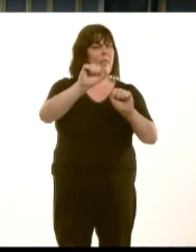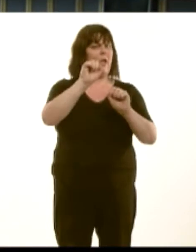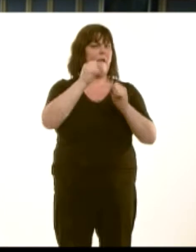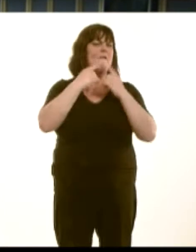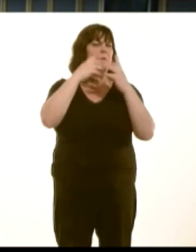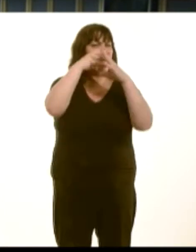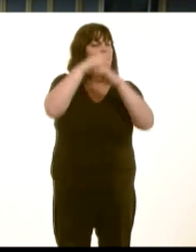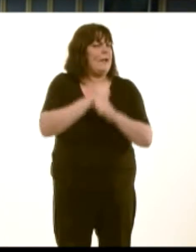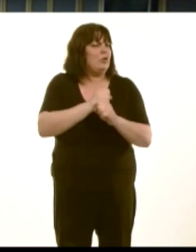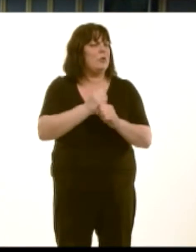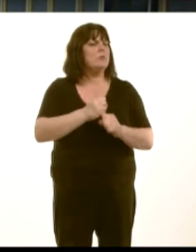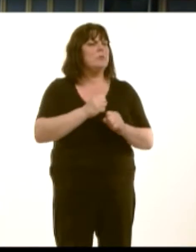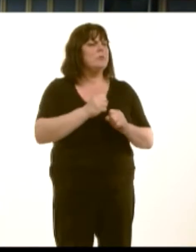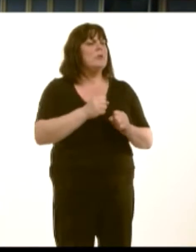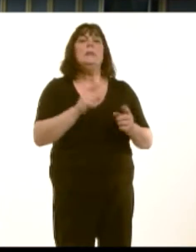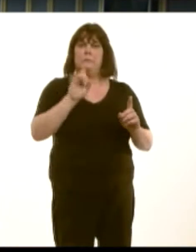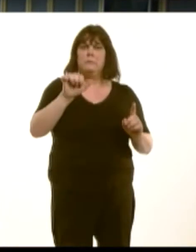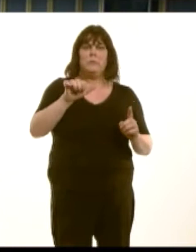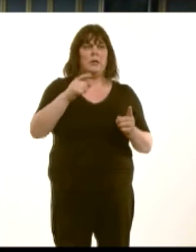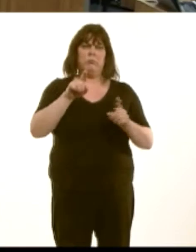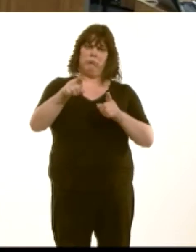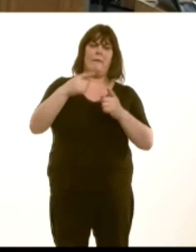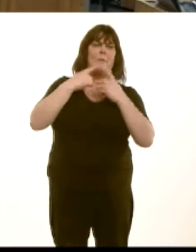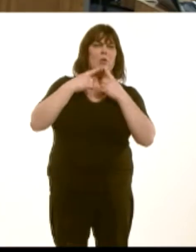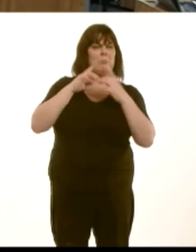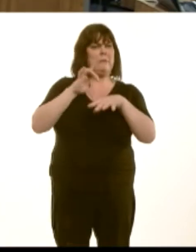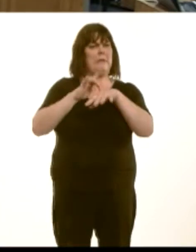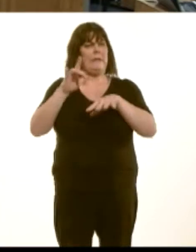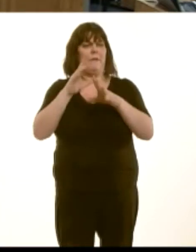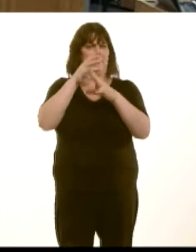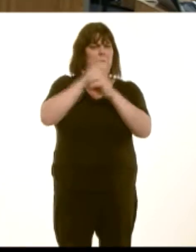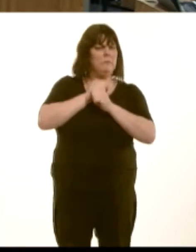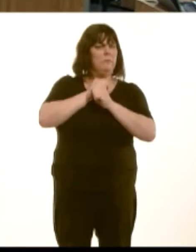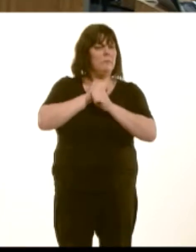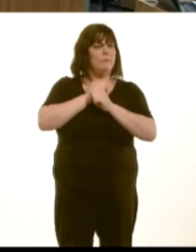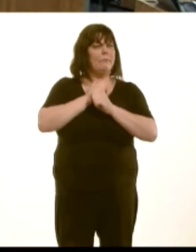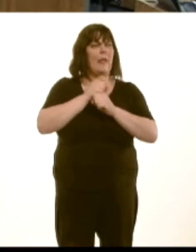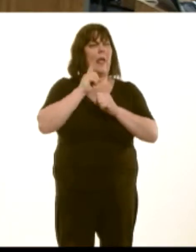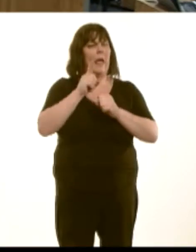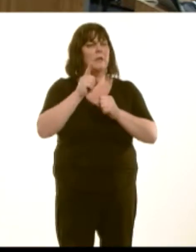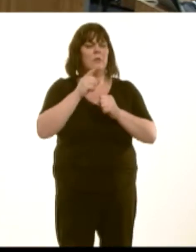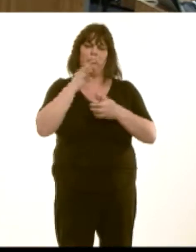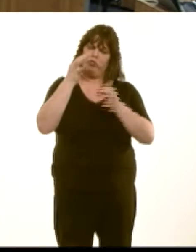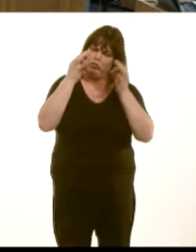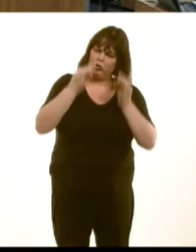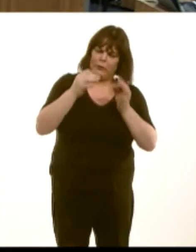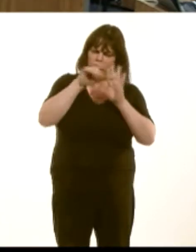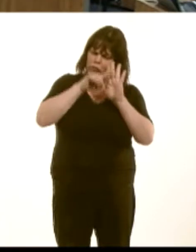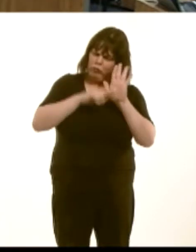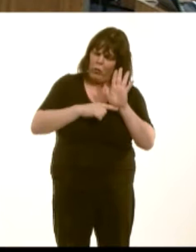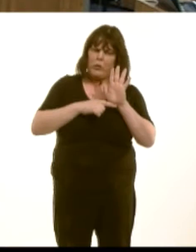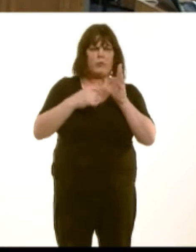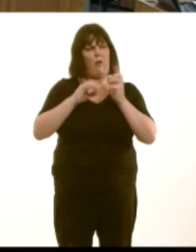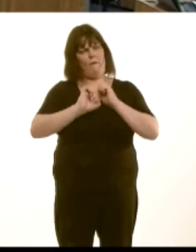classifies medical information as sensitive personal information, and as such requires organisations to apply strict controls on the use